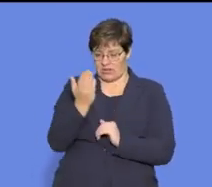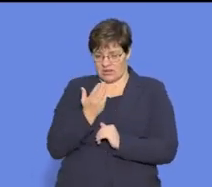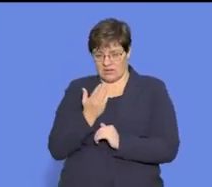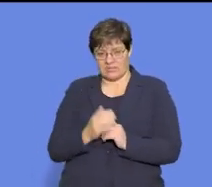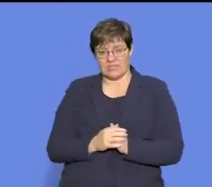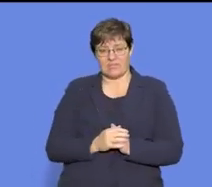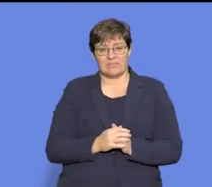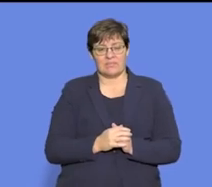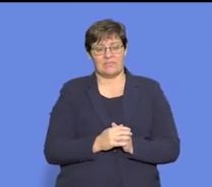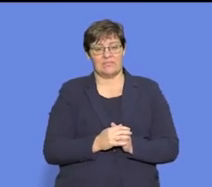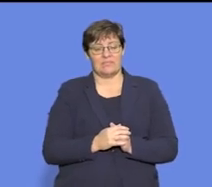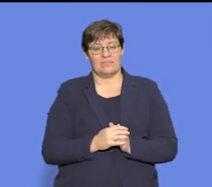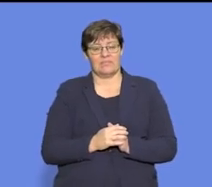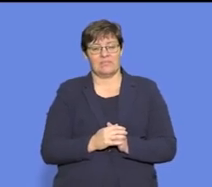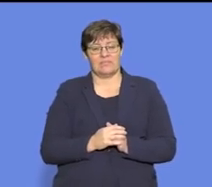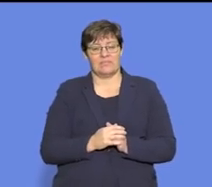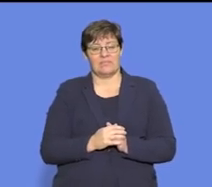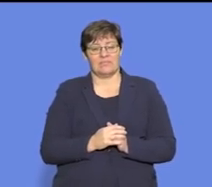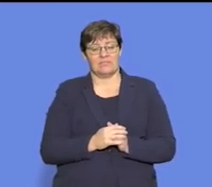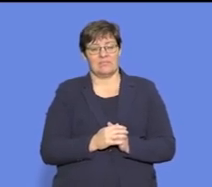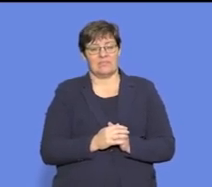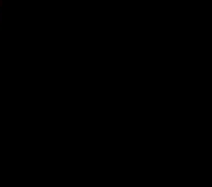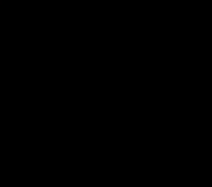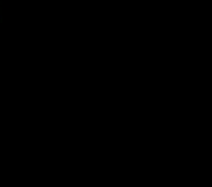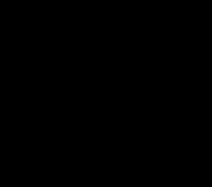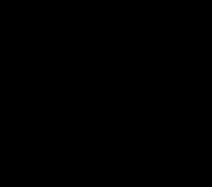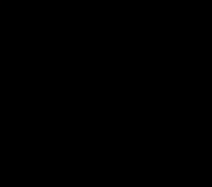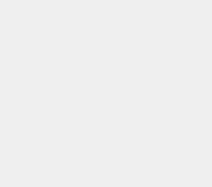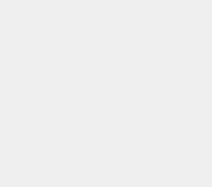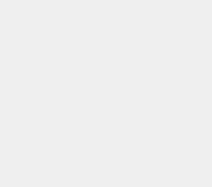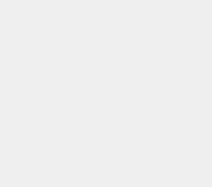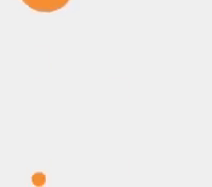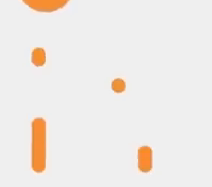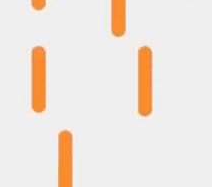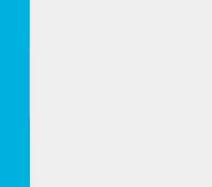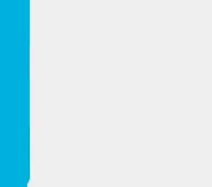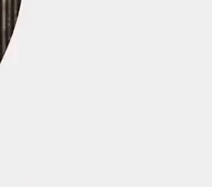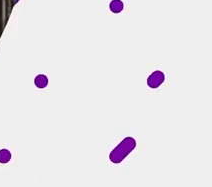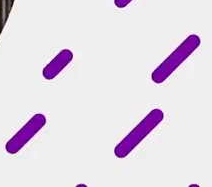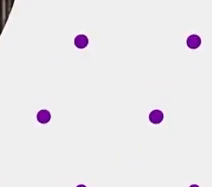cell using the data given.